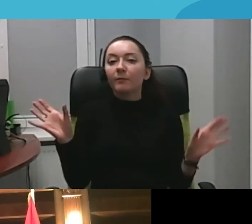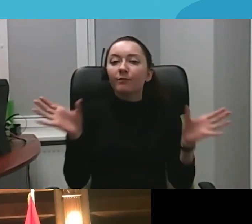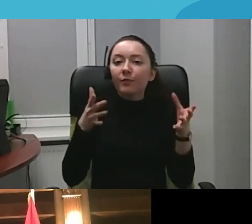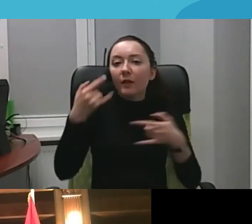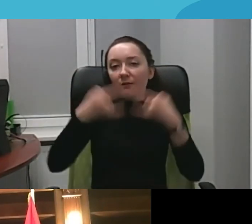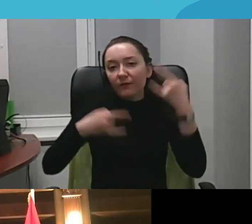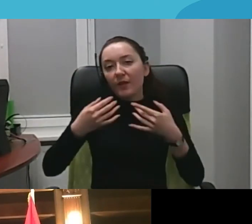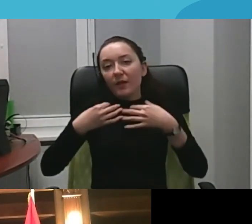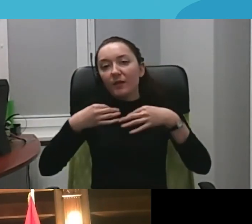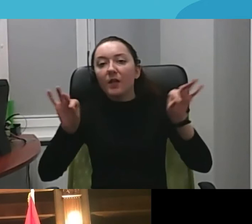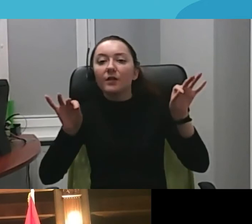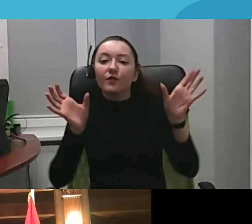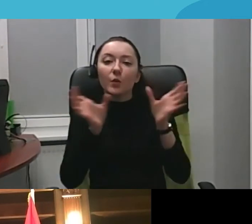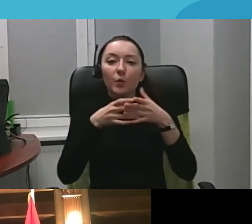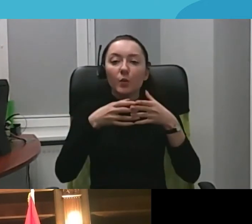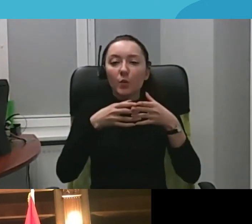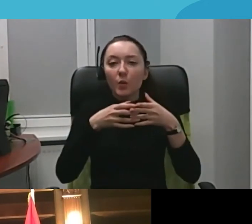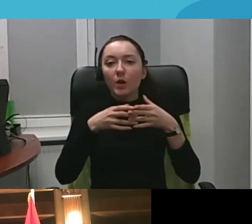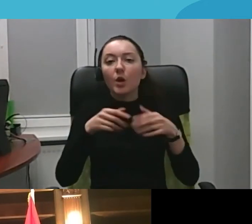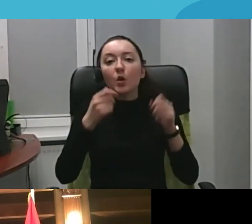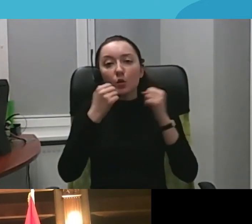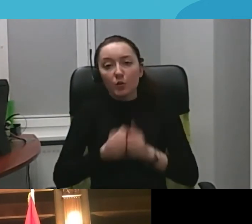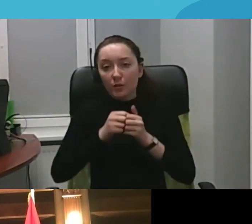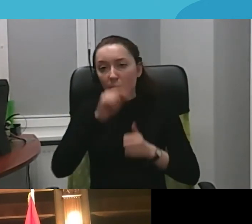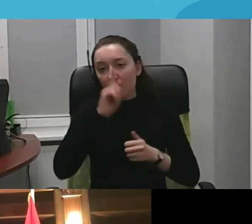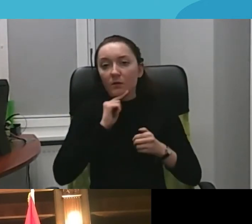September, expressing alarm over the crackdown